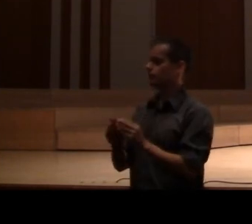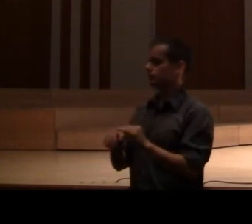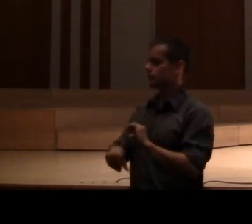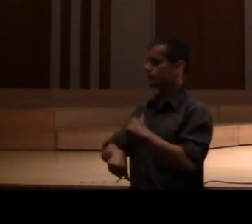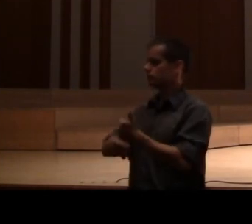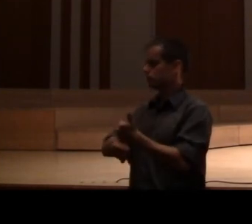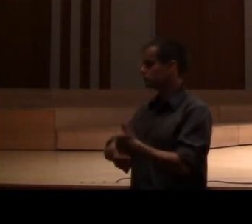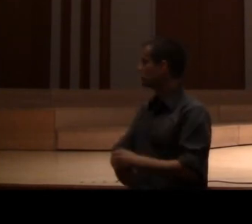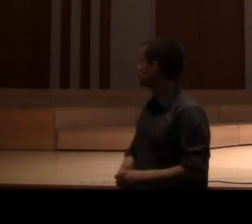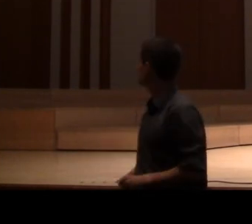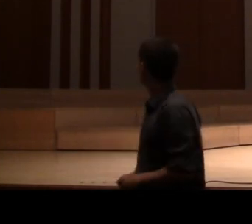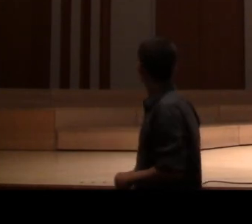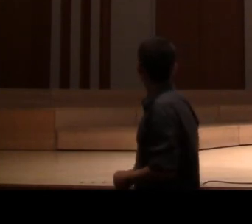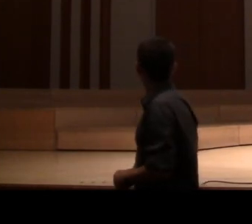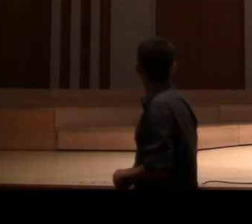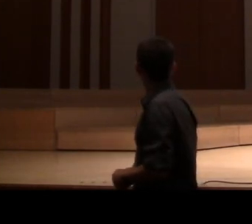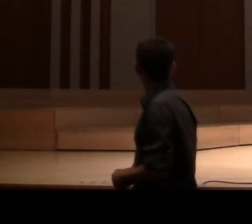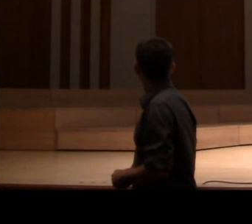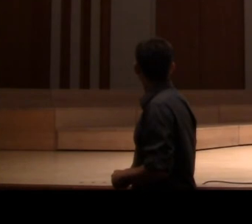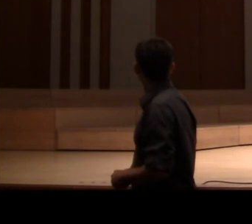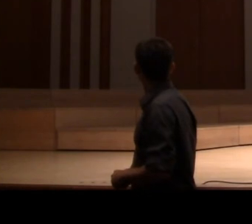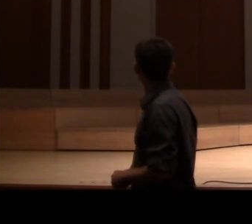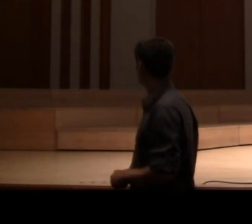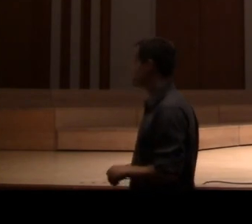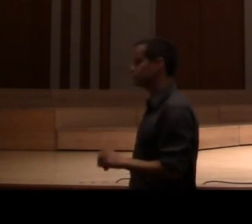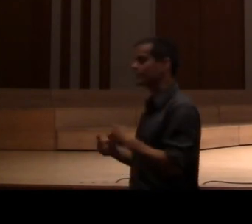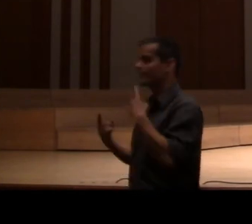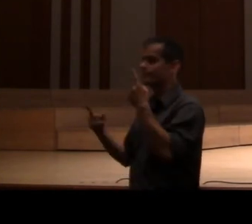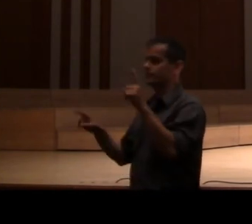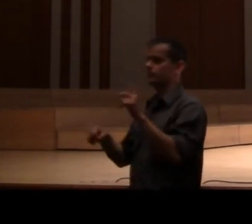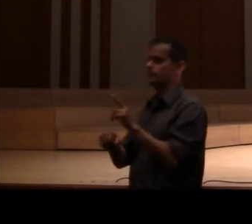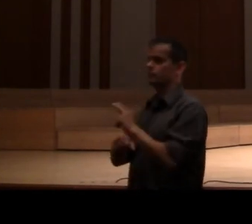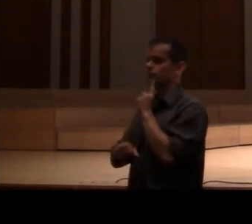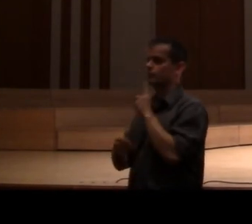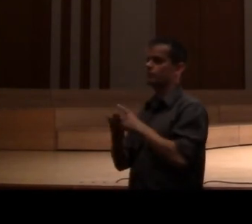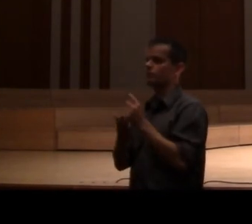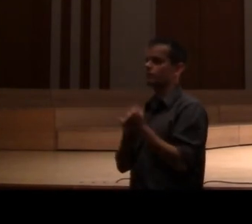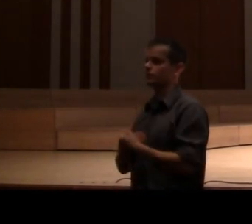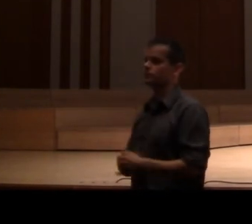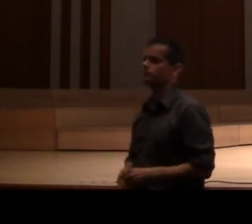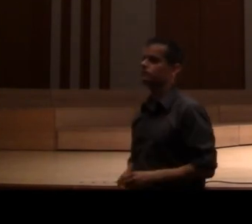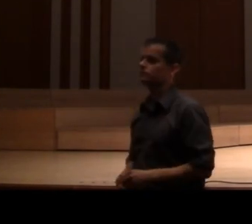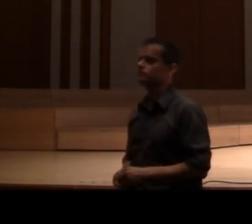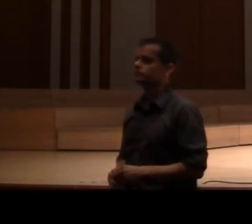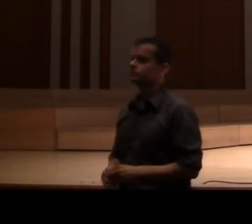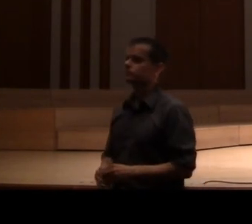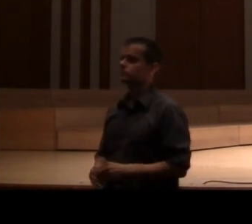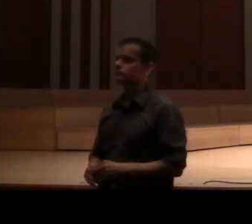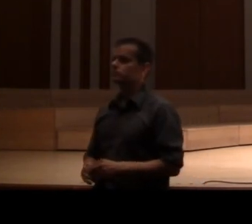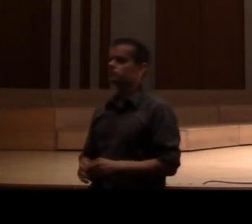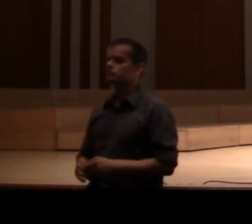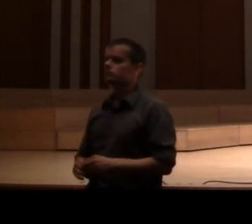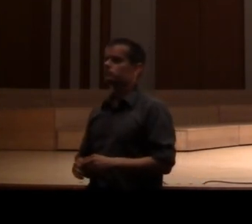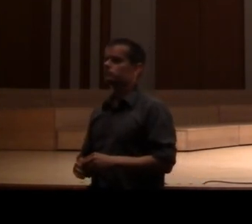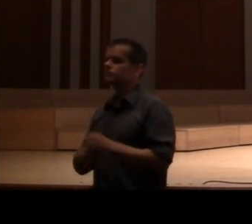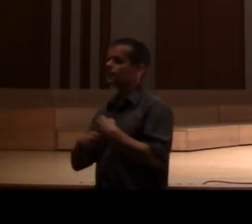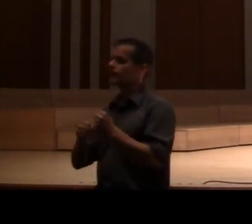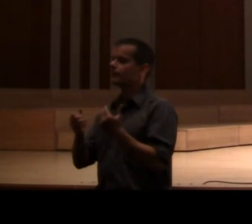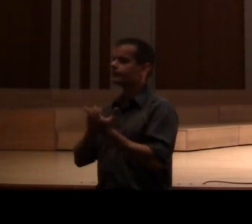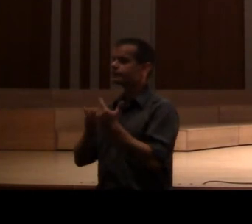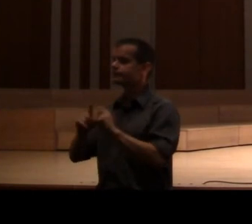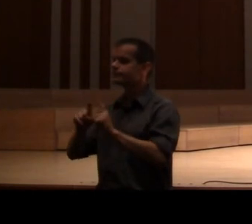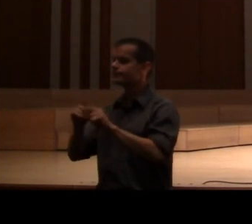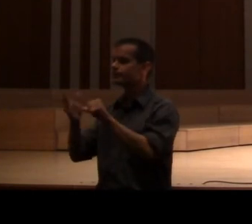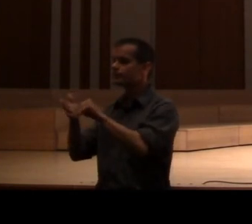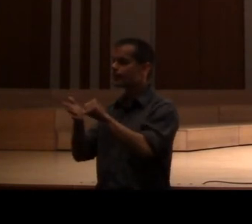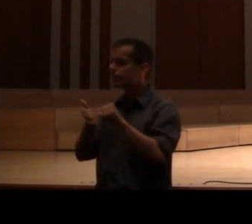could be used really effectively to work on a project, because you can create all these different pages, people can edit it, and it